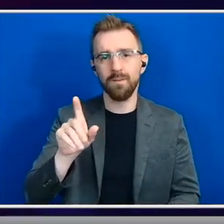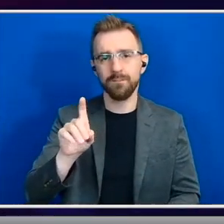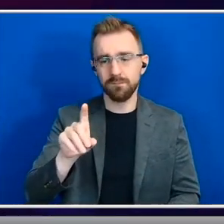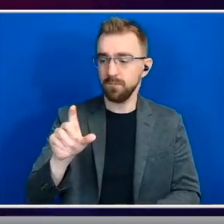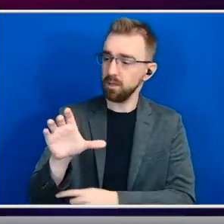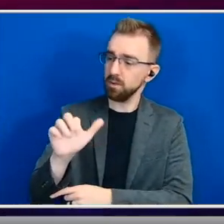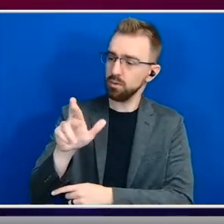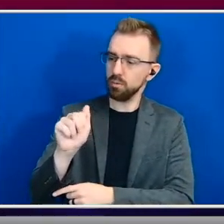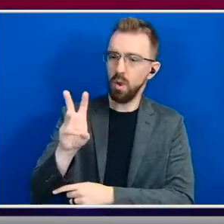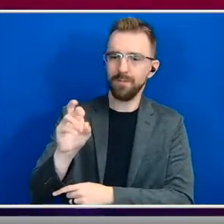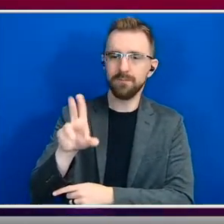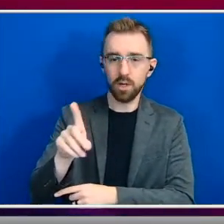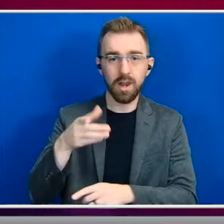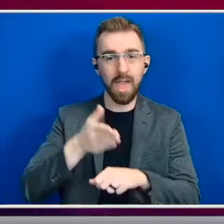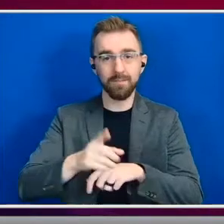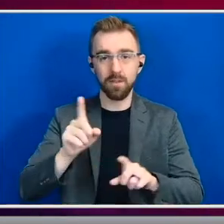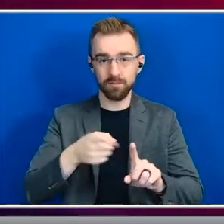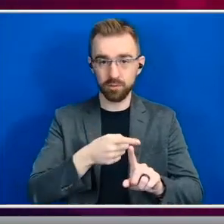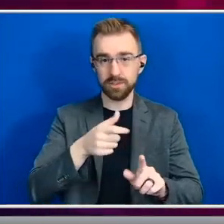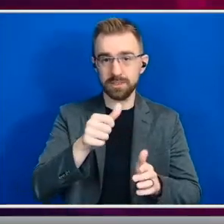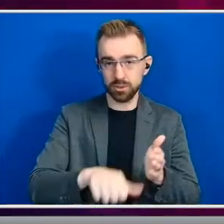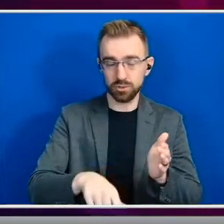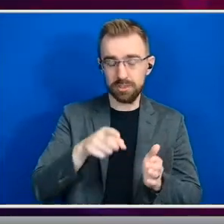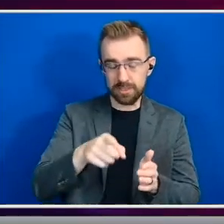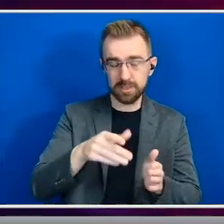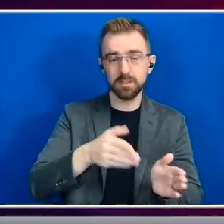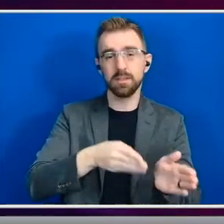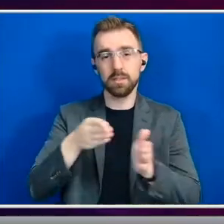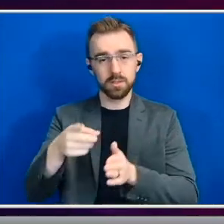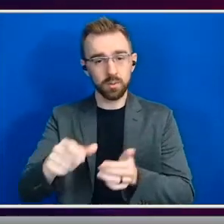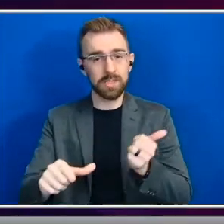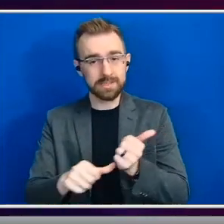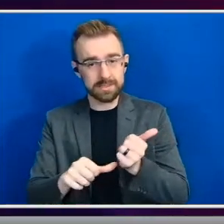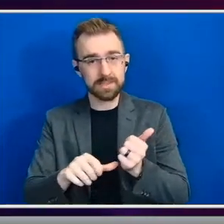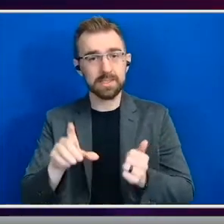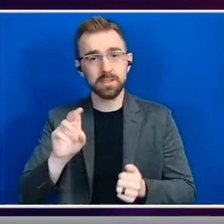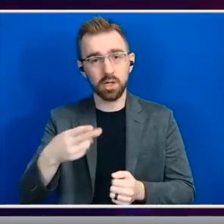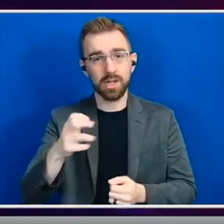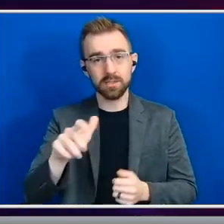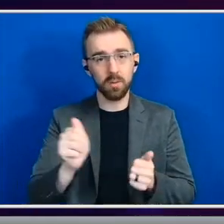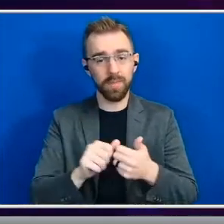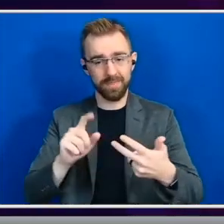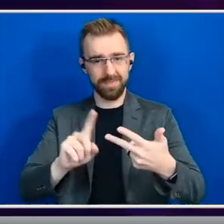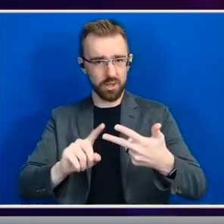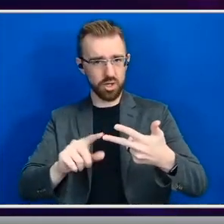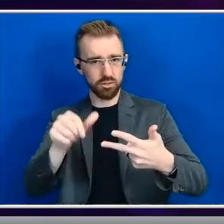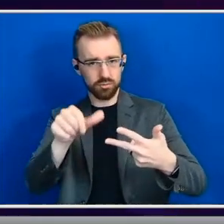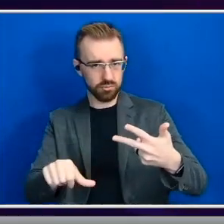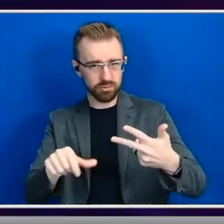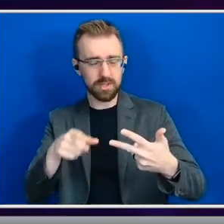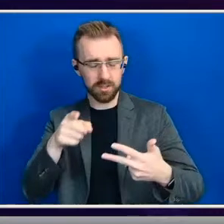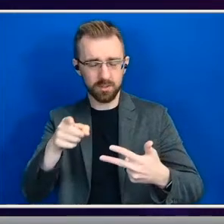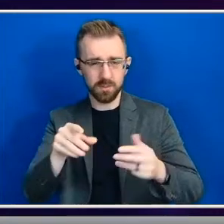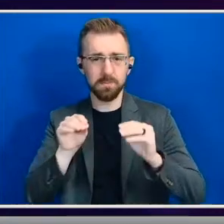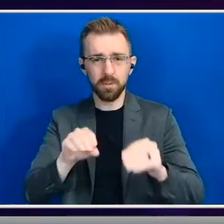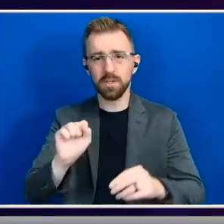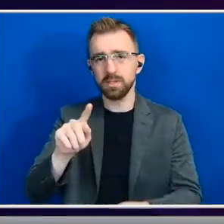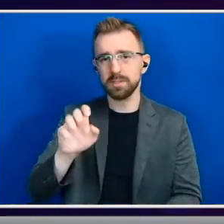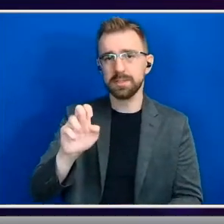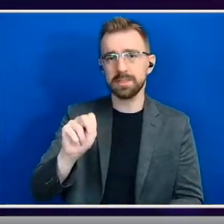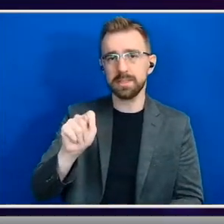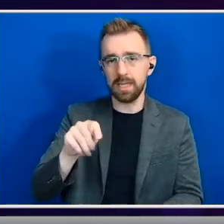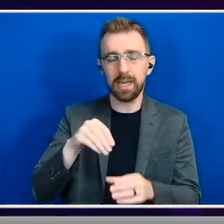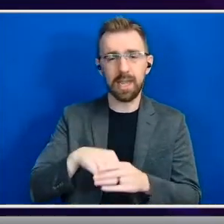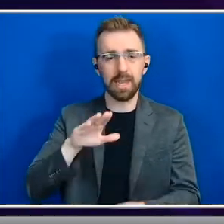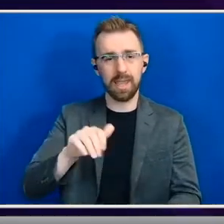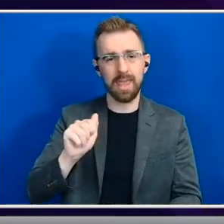Dr. Hessel, you then assisted Dr. Hessel with a third surgery during which you placed a stent into Steve's aortic arch. So was